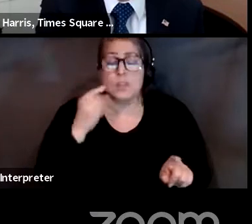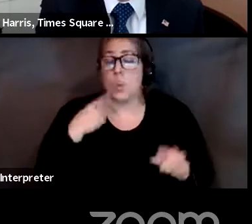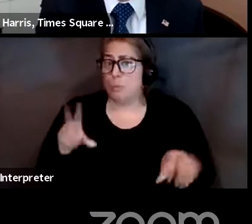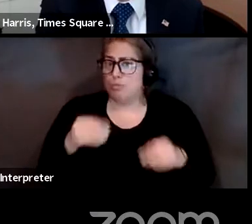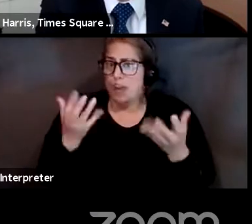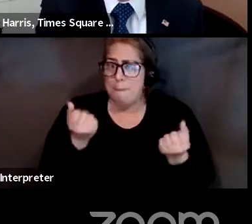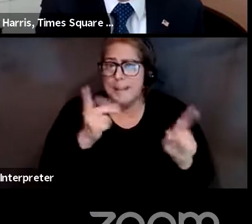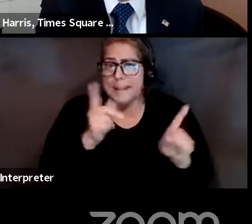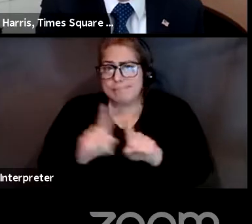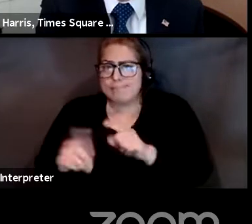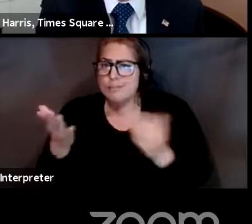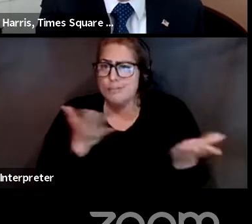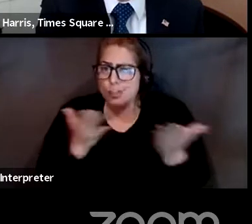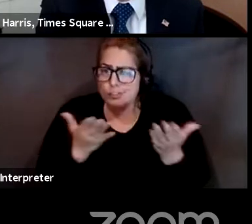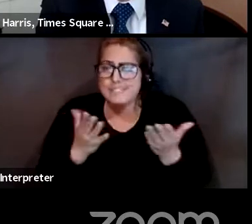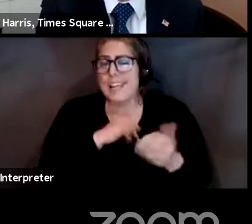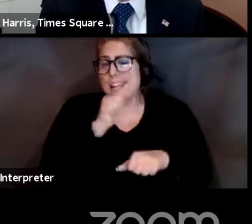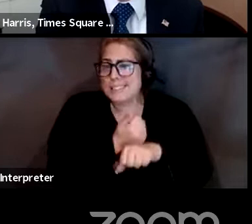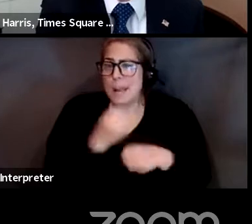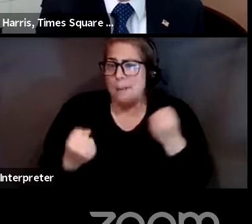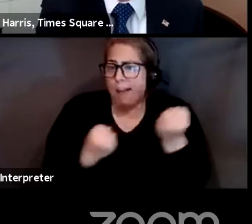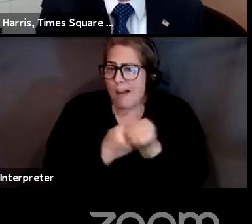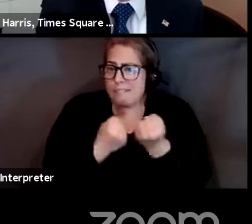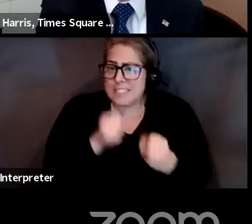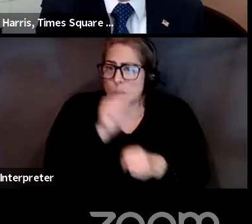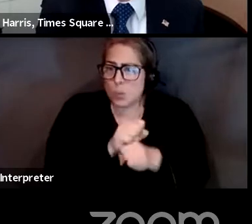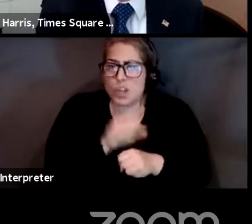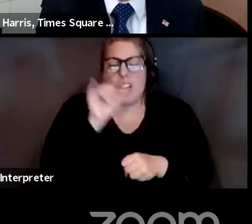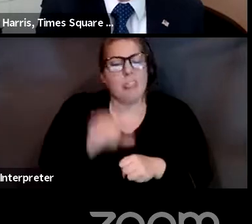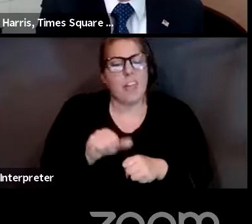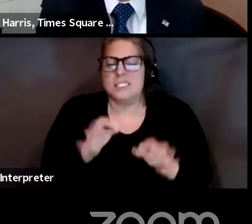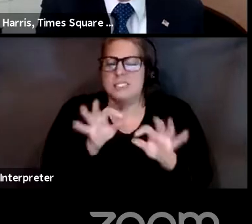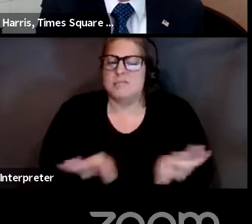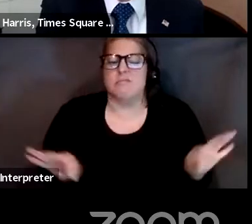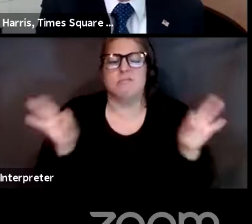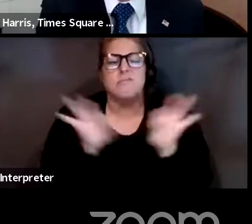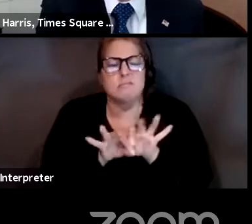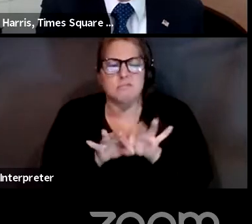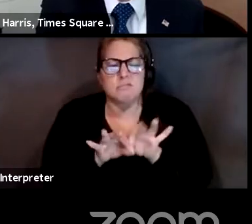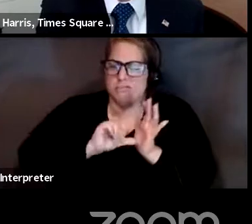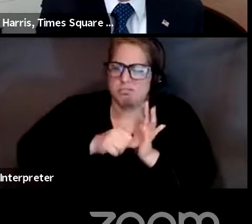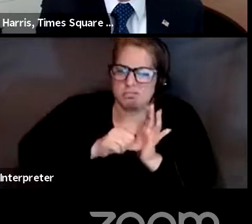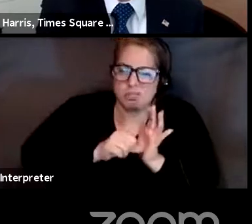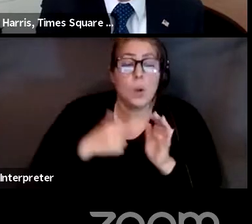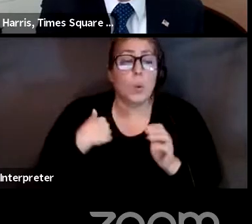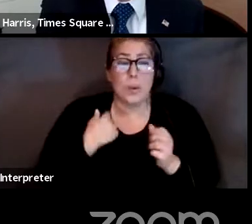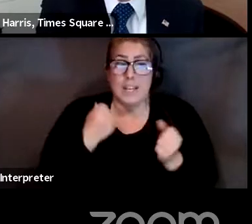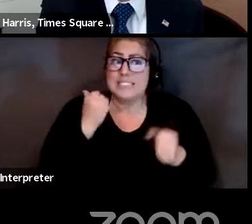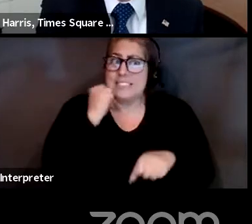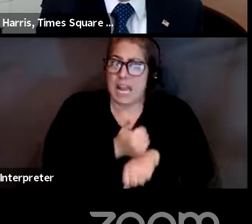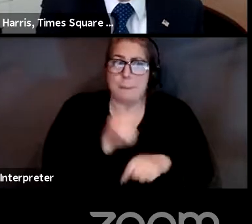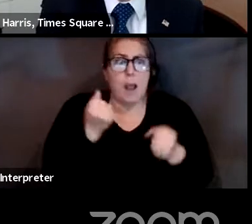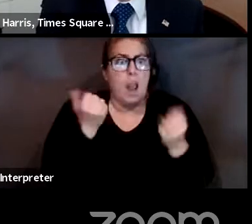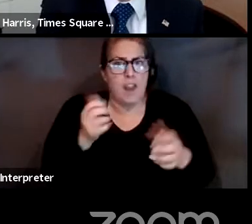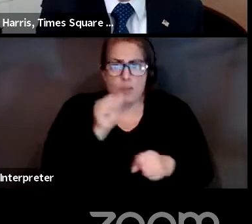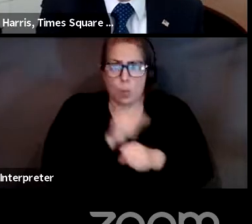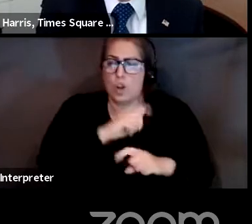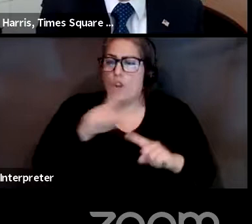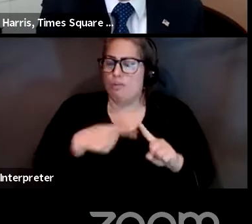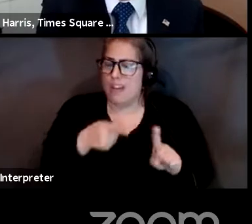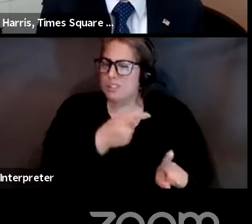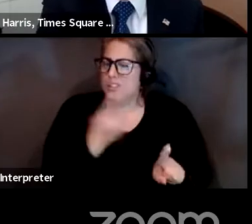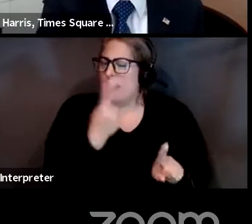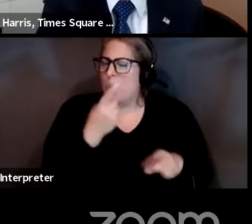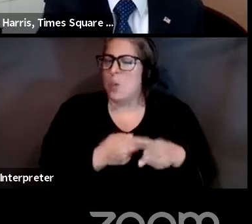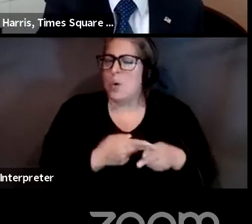of advocacy work, which we think is really key. We fund a lot of work around what we call narrative change, ensuring